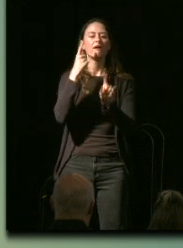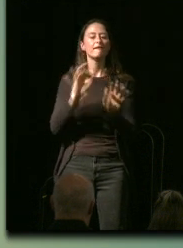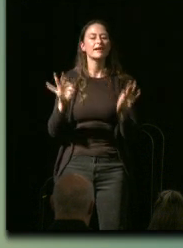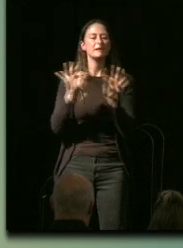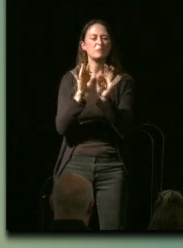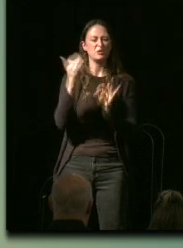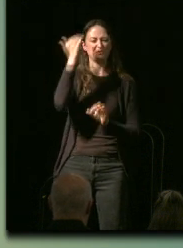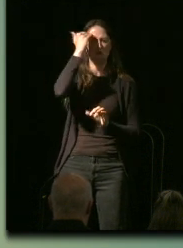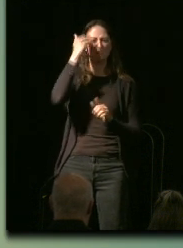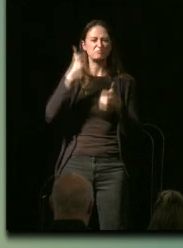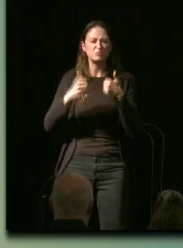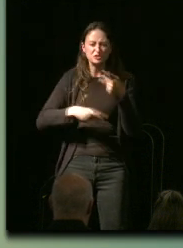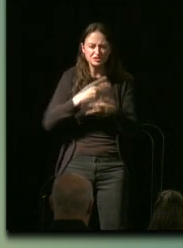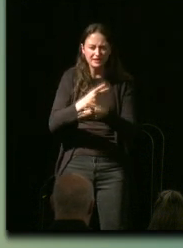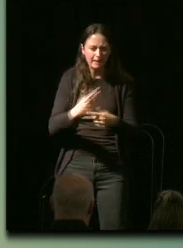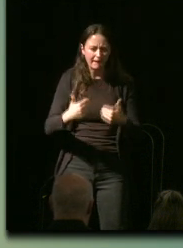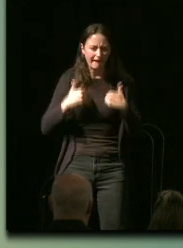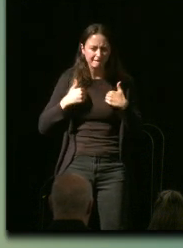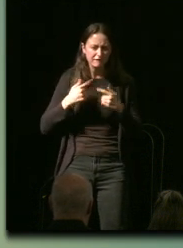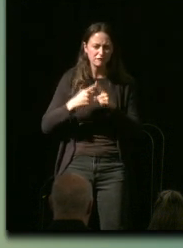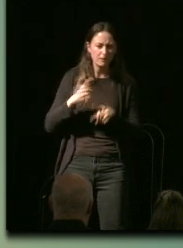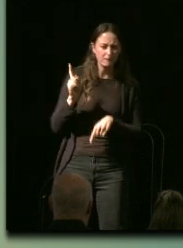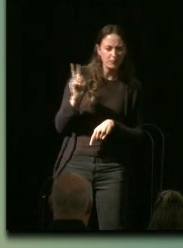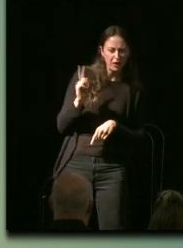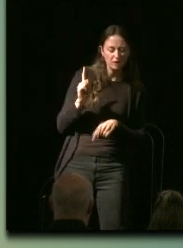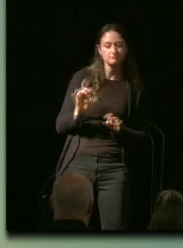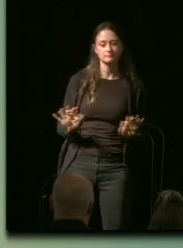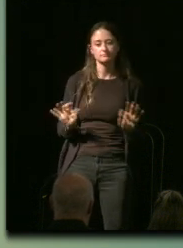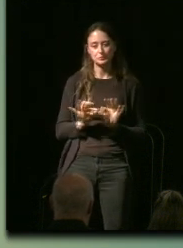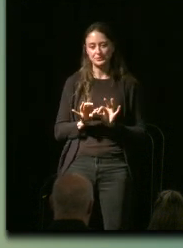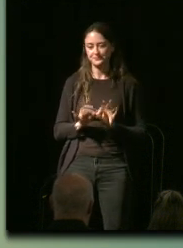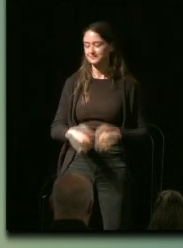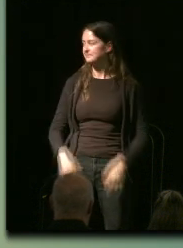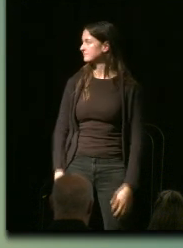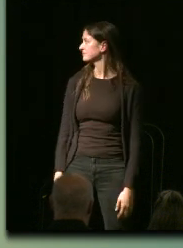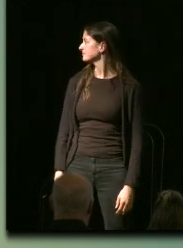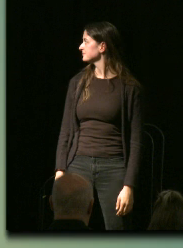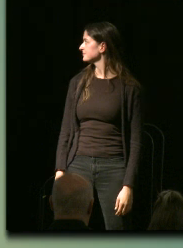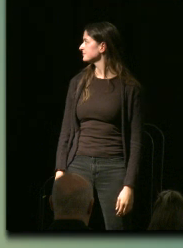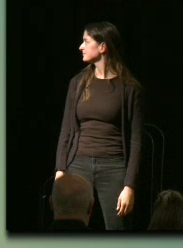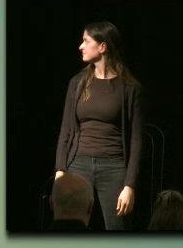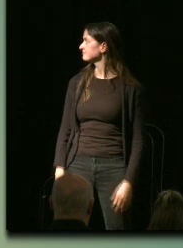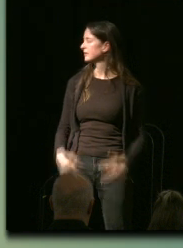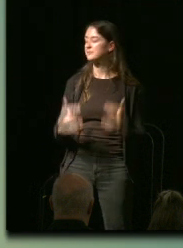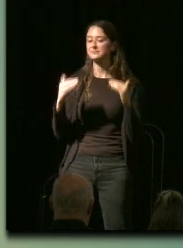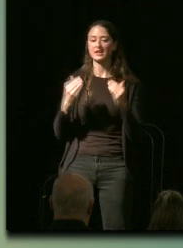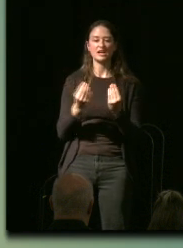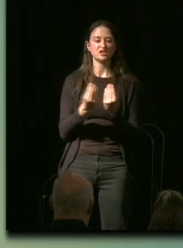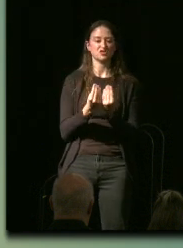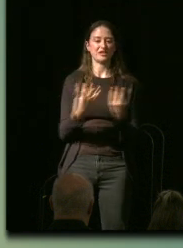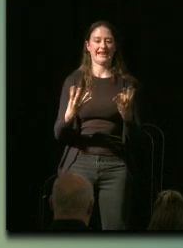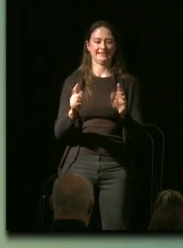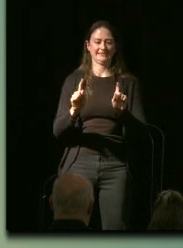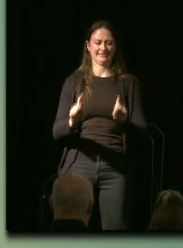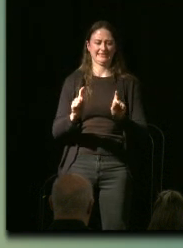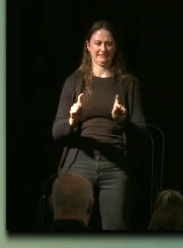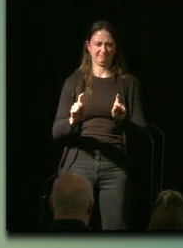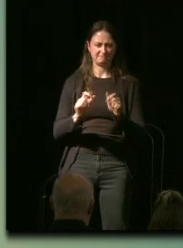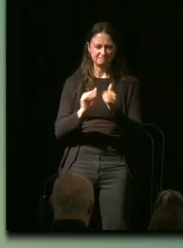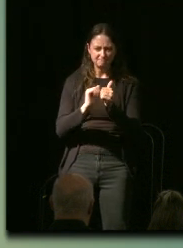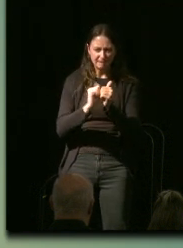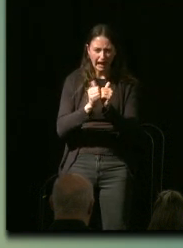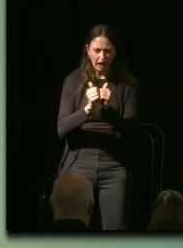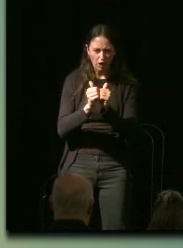How to get genetic testing. I know many of you have already gone through this process. It's best to meet with a specialist